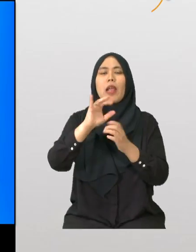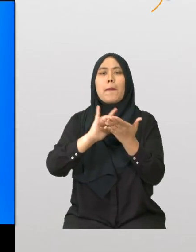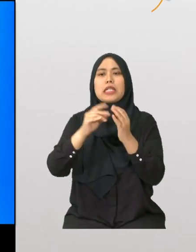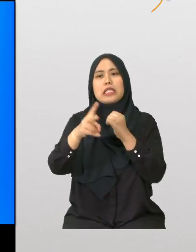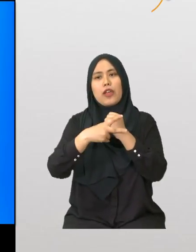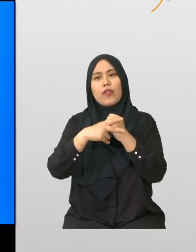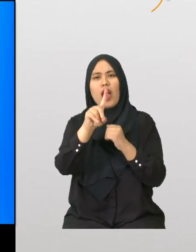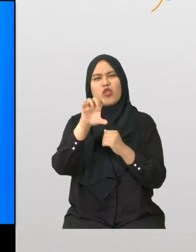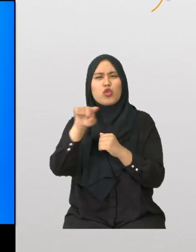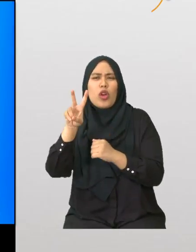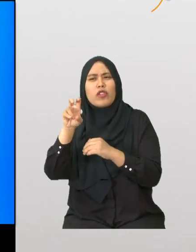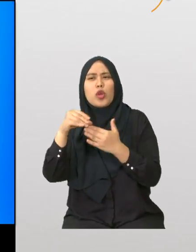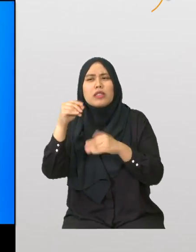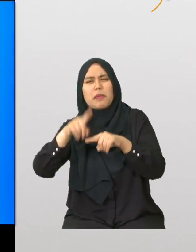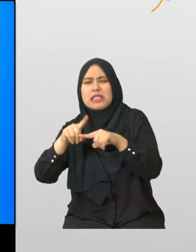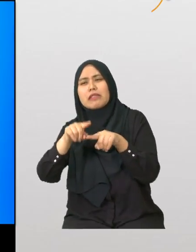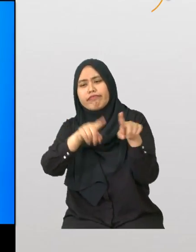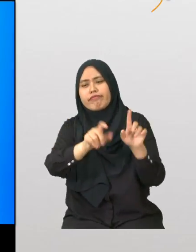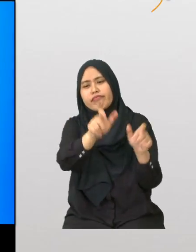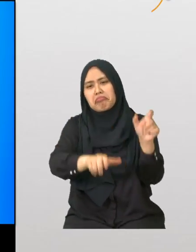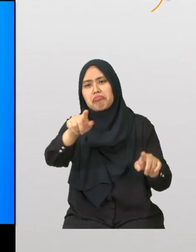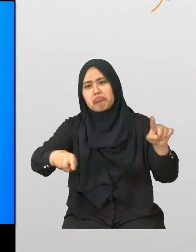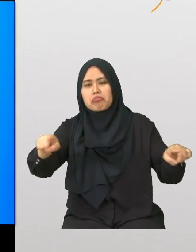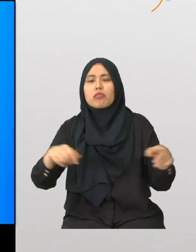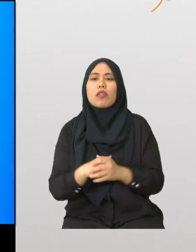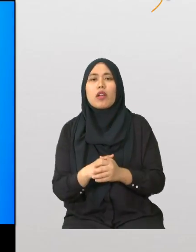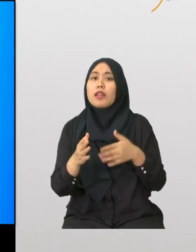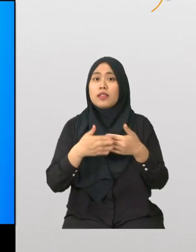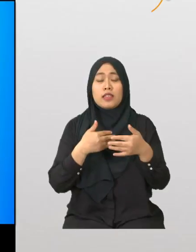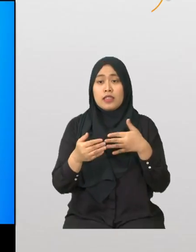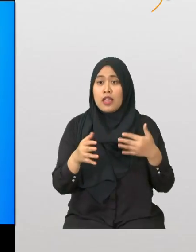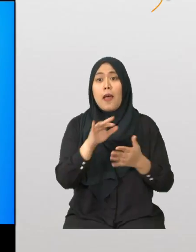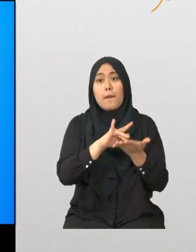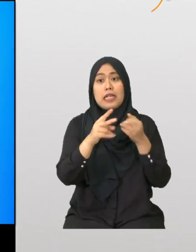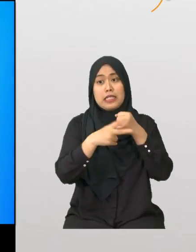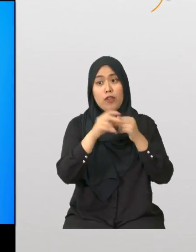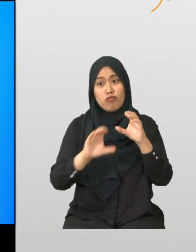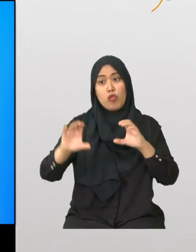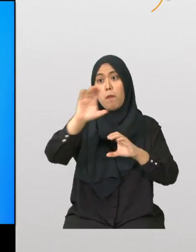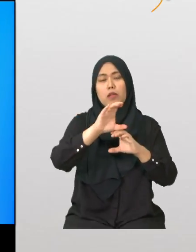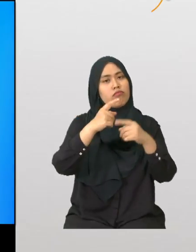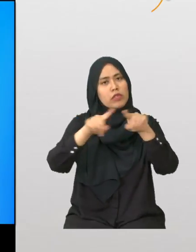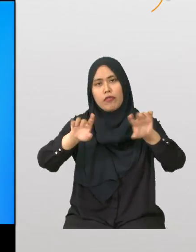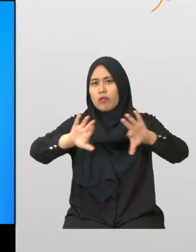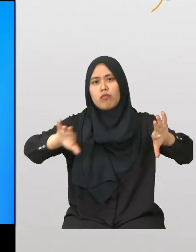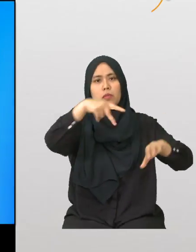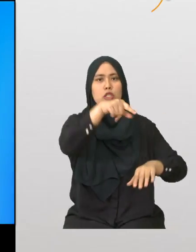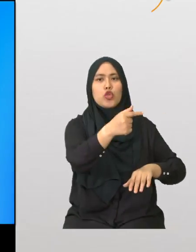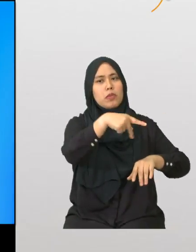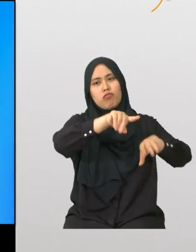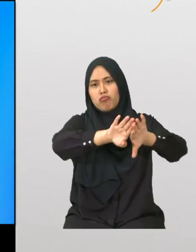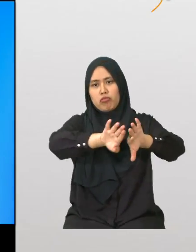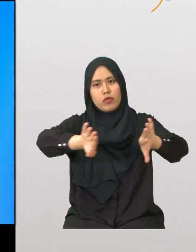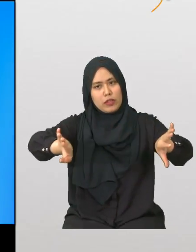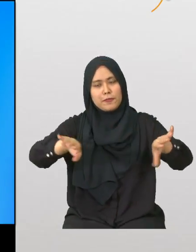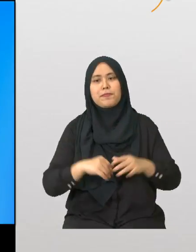depending on their circumstances. Nevertheless, a Medisave top-up is not quite the same thing as a PGP.